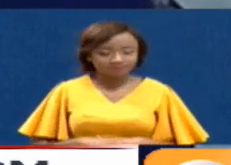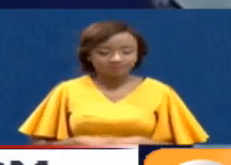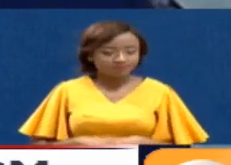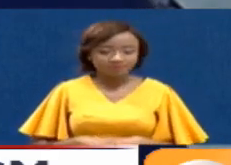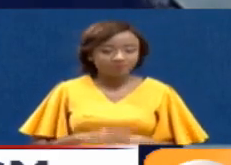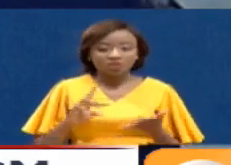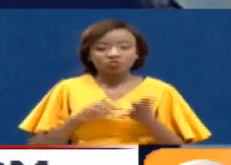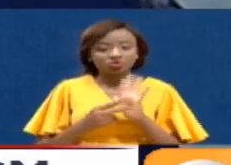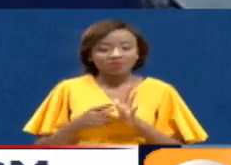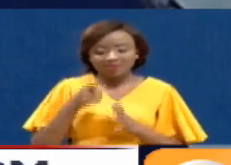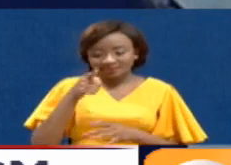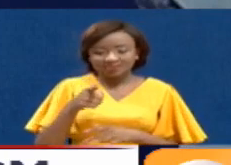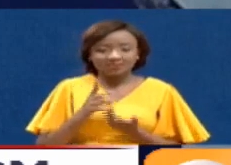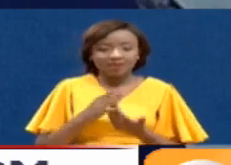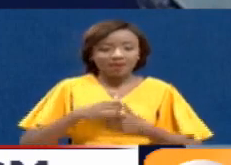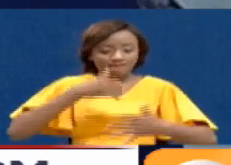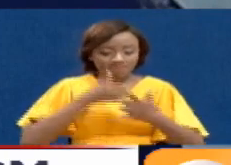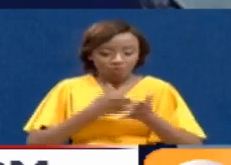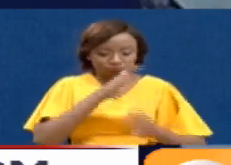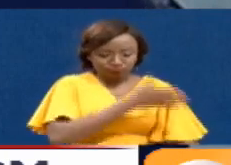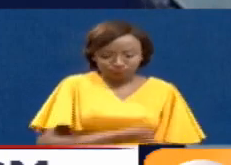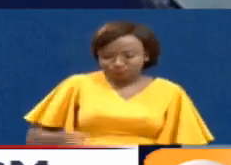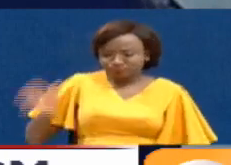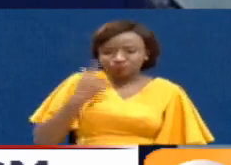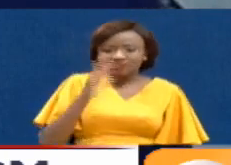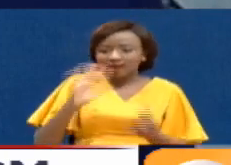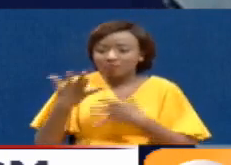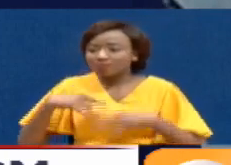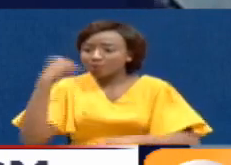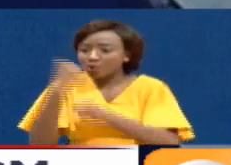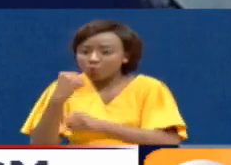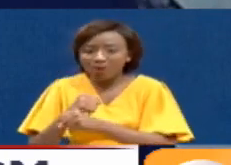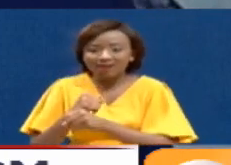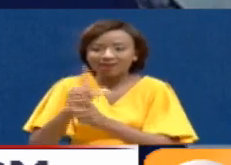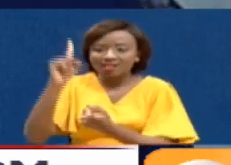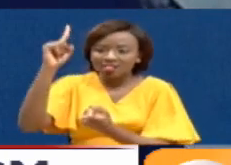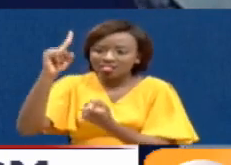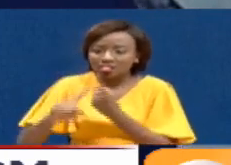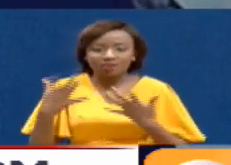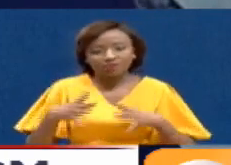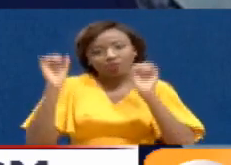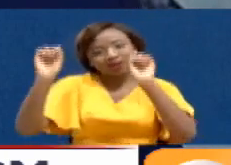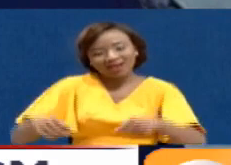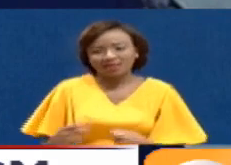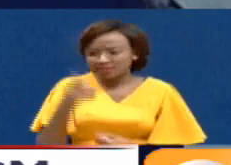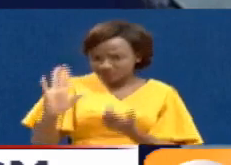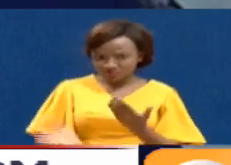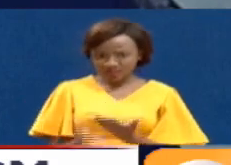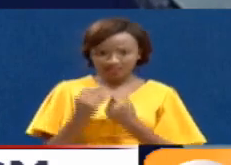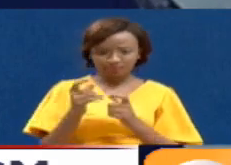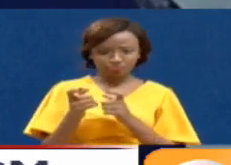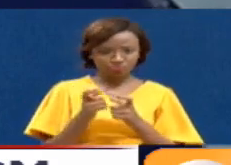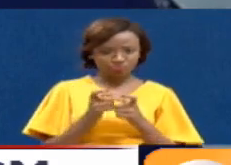Beyond night curfew, see how we decongest workplaces during the working day, which is an opportunity for the virus to be